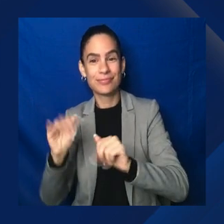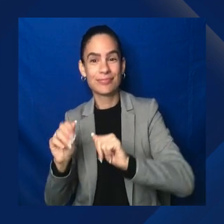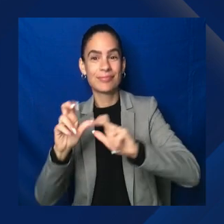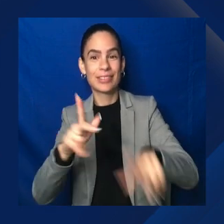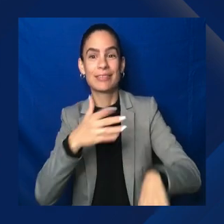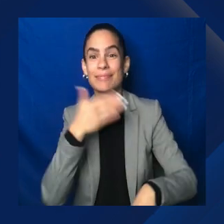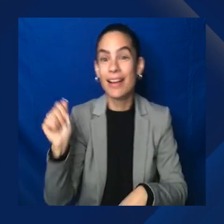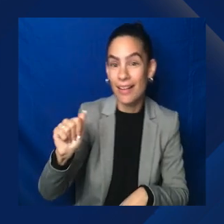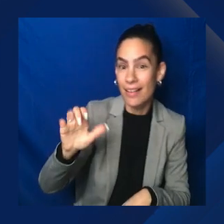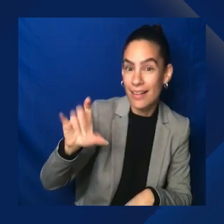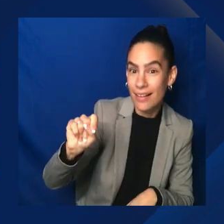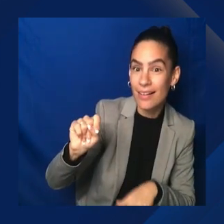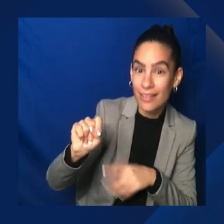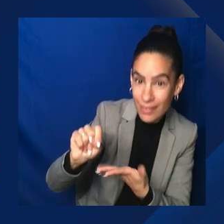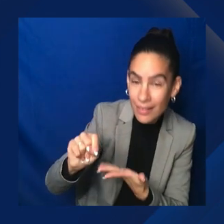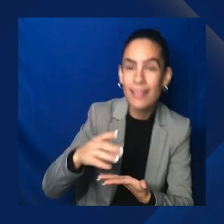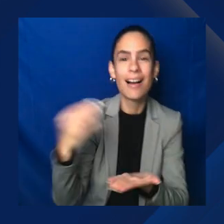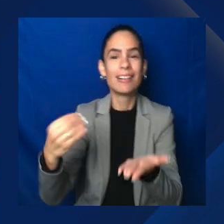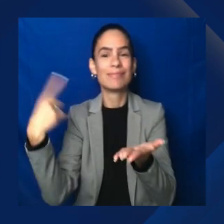Thank you.